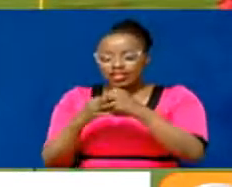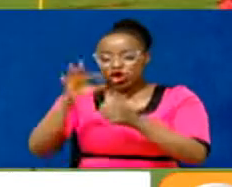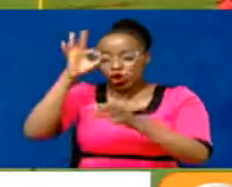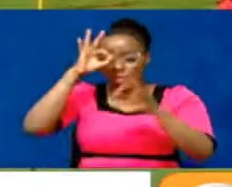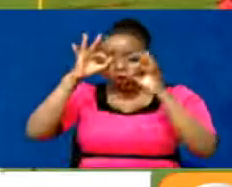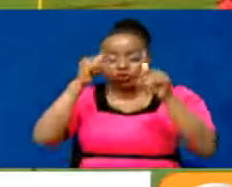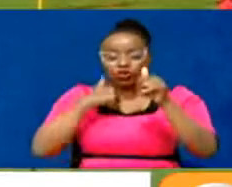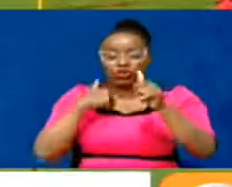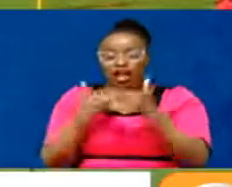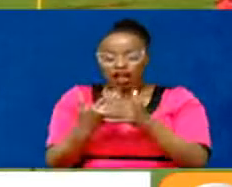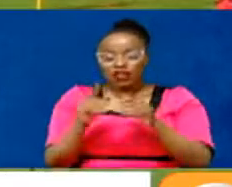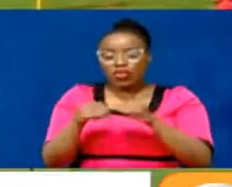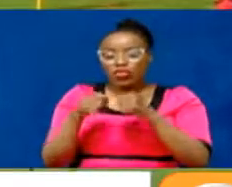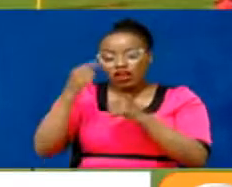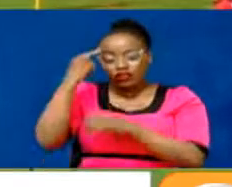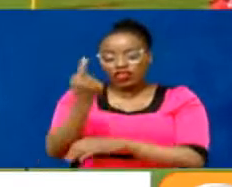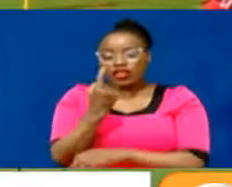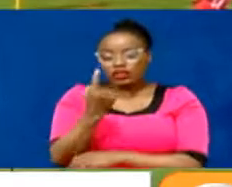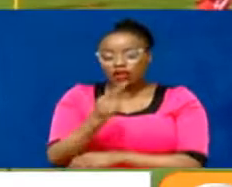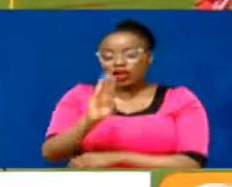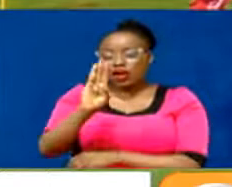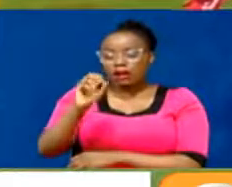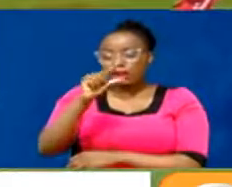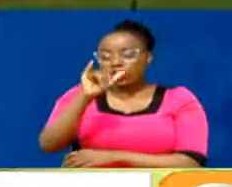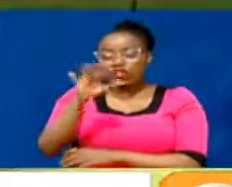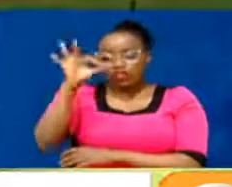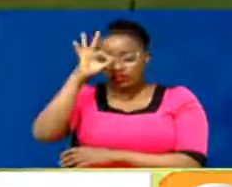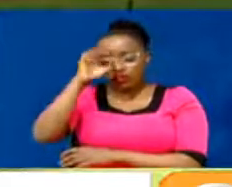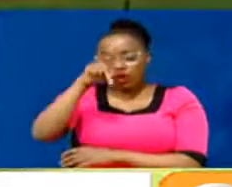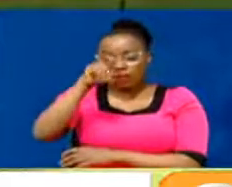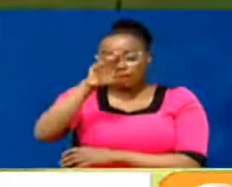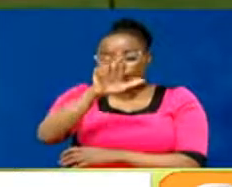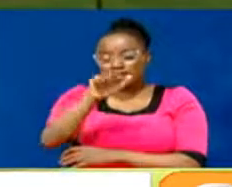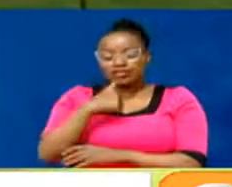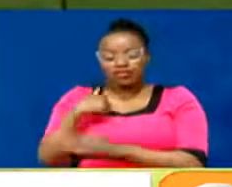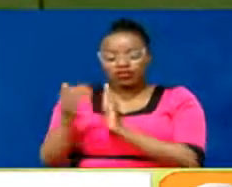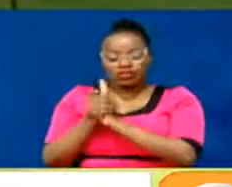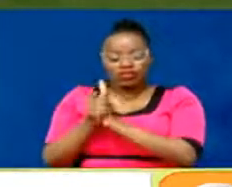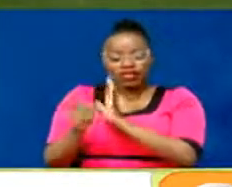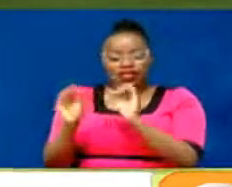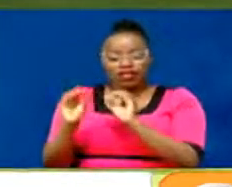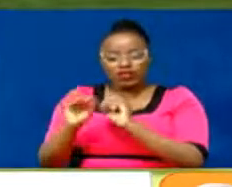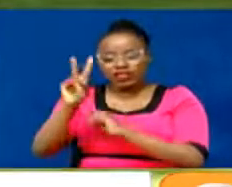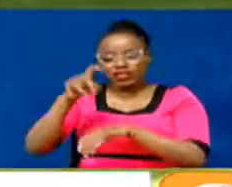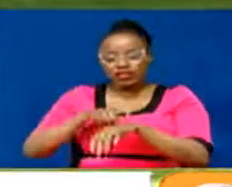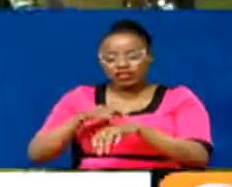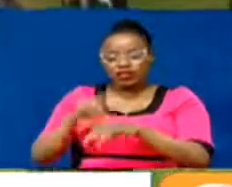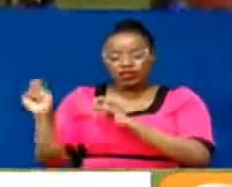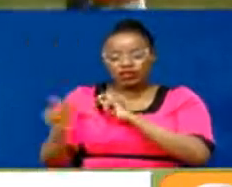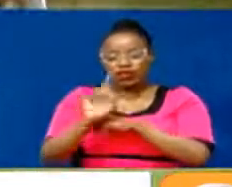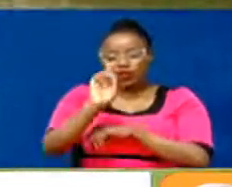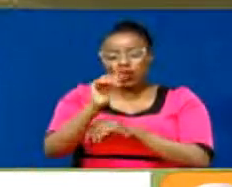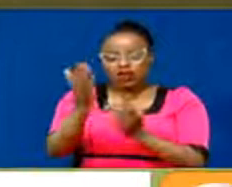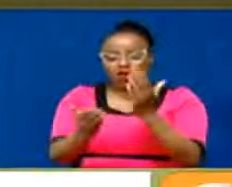holes, only blemished with a single bogey in the 16th hole. Paul Chidale was not as sharp in round 2 as he played 1 under par